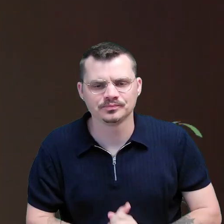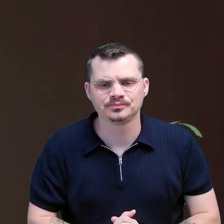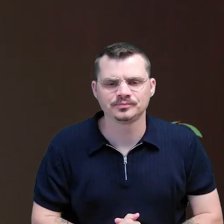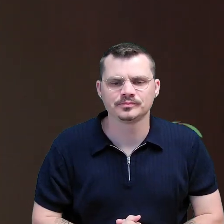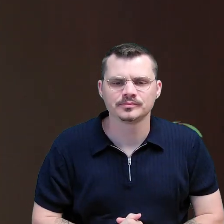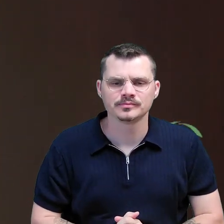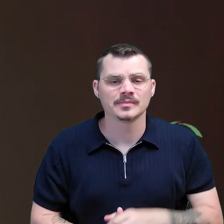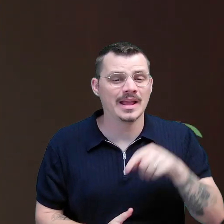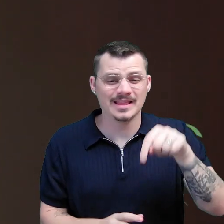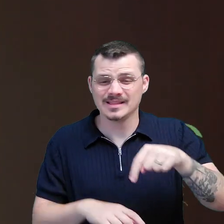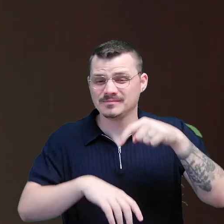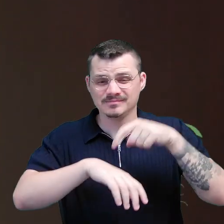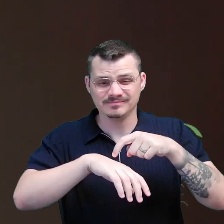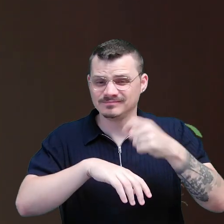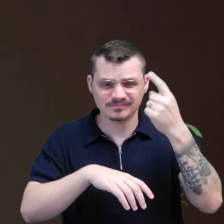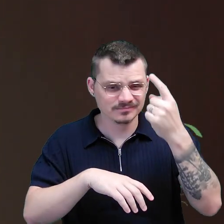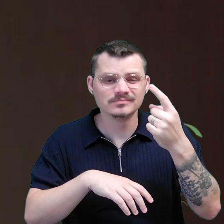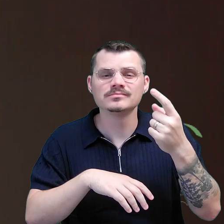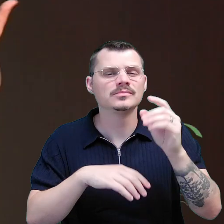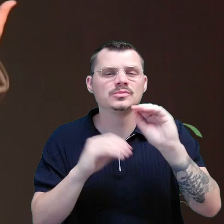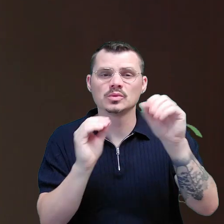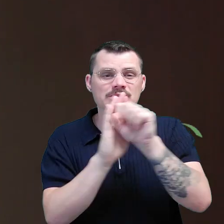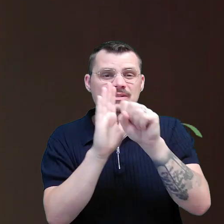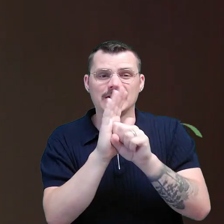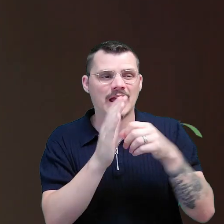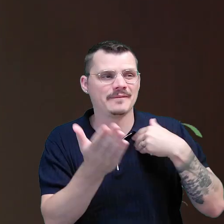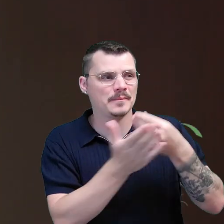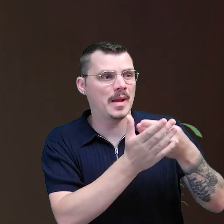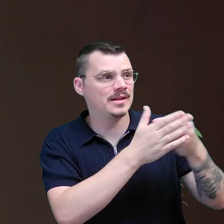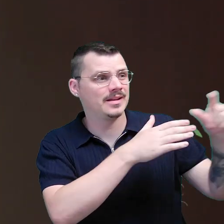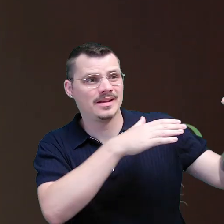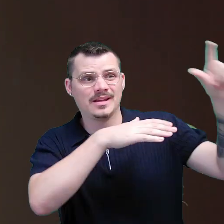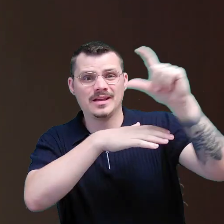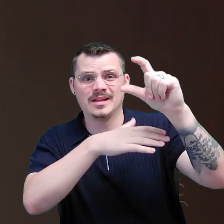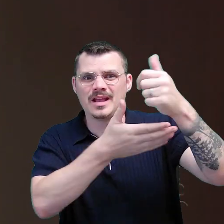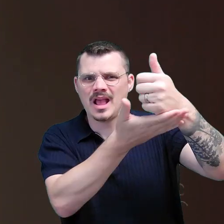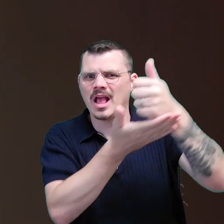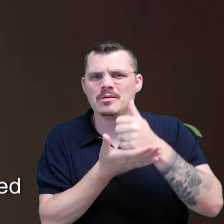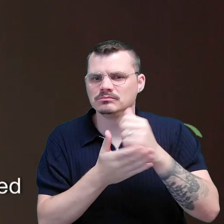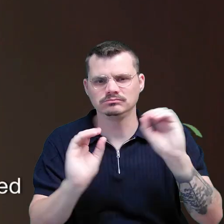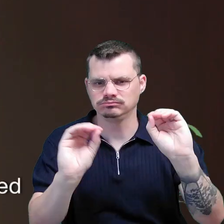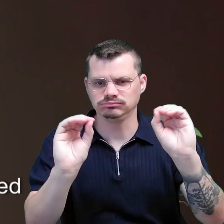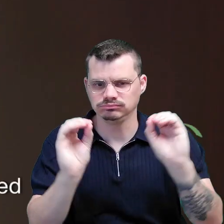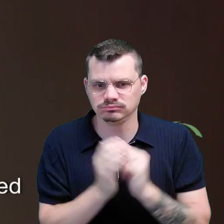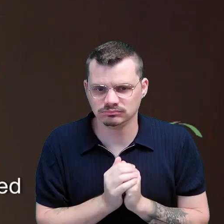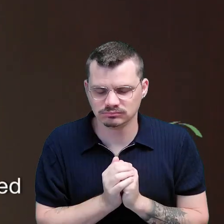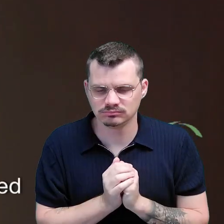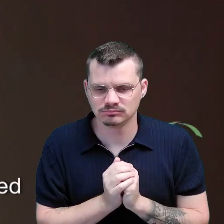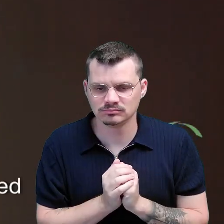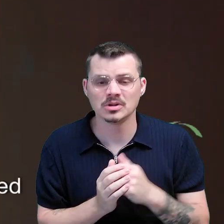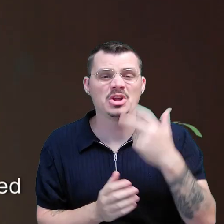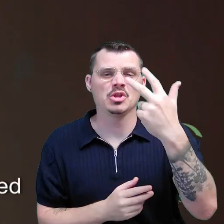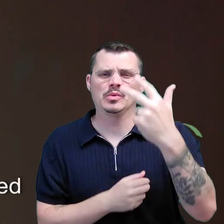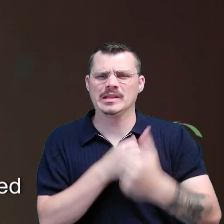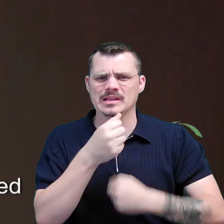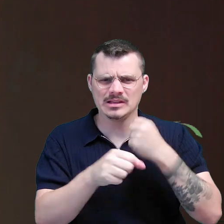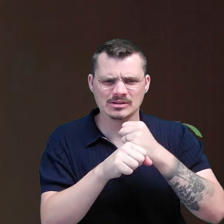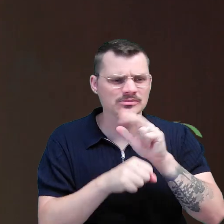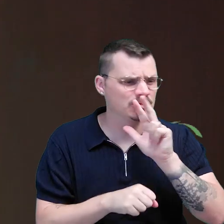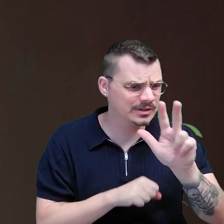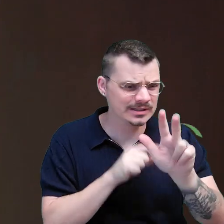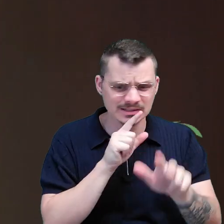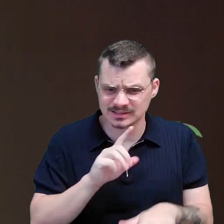this point, there was not an entitlement in the state that he lived in. And after 3 years, nothing had